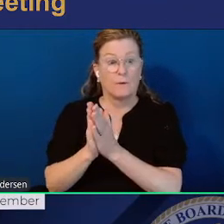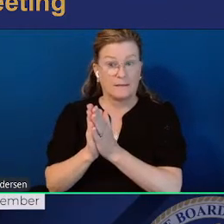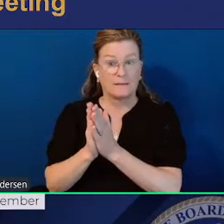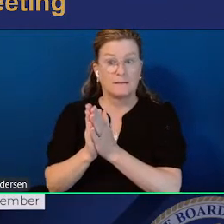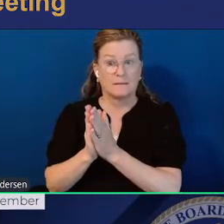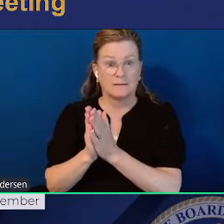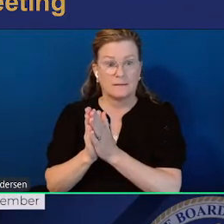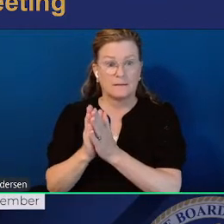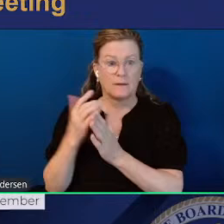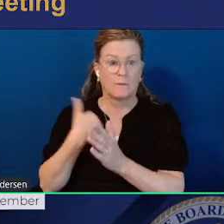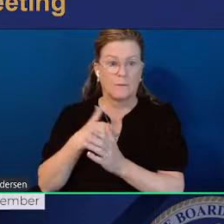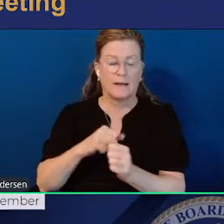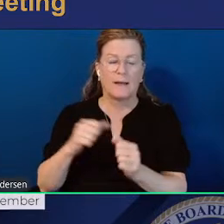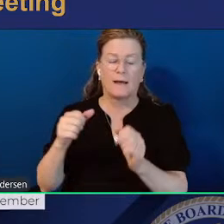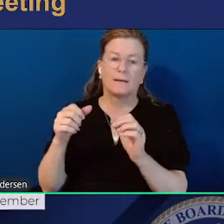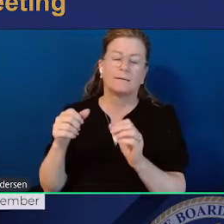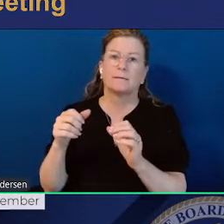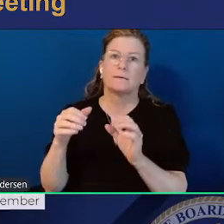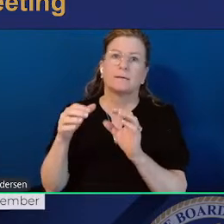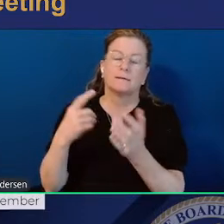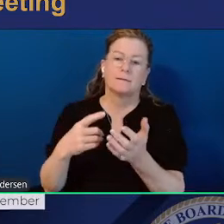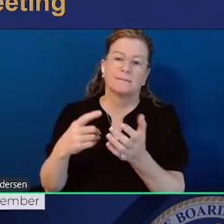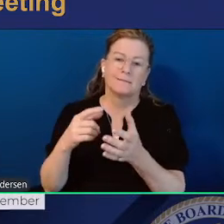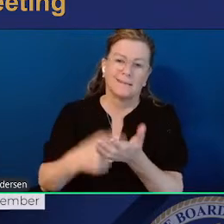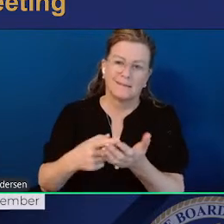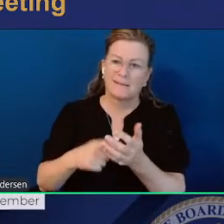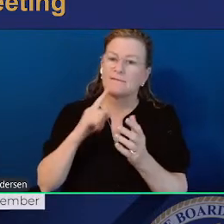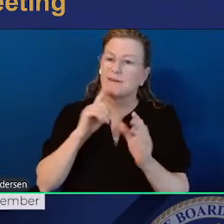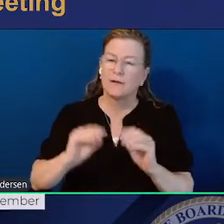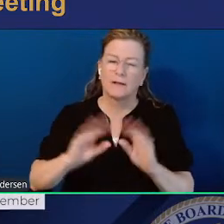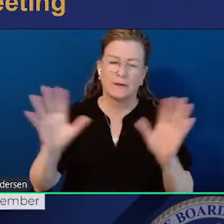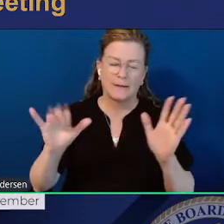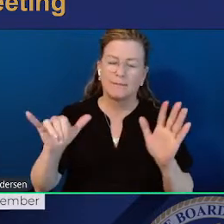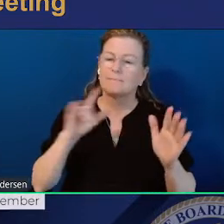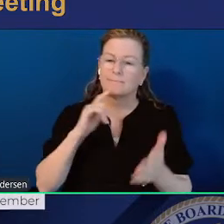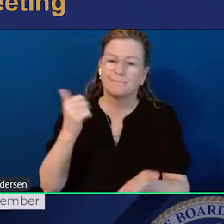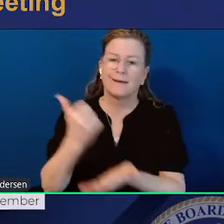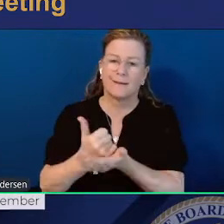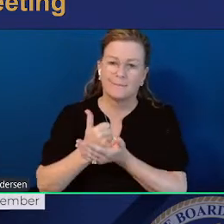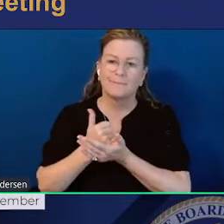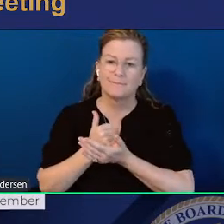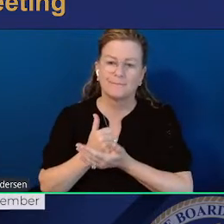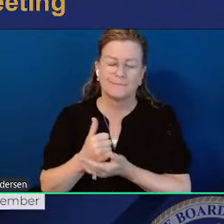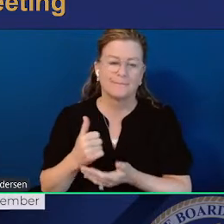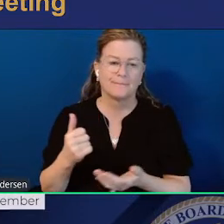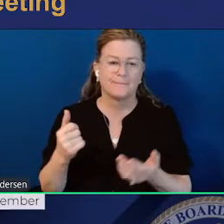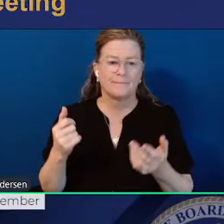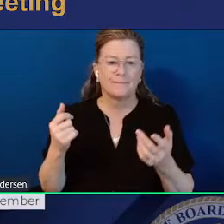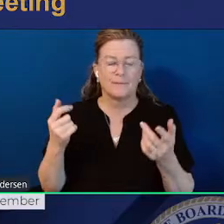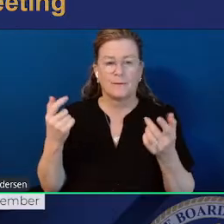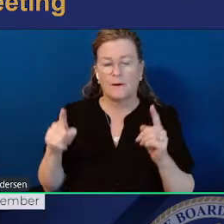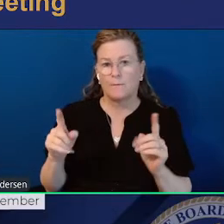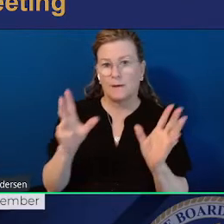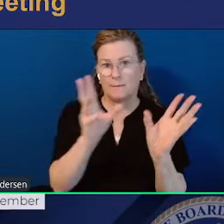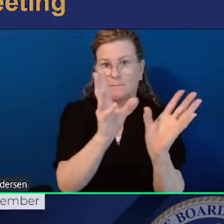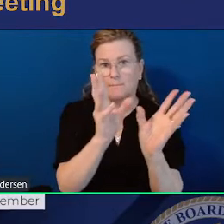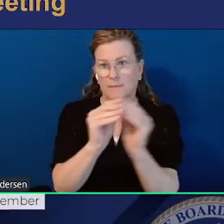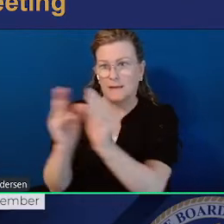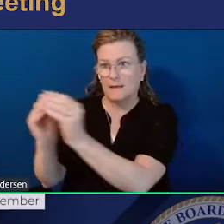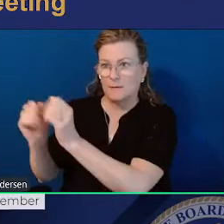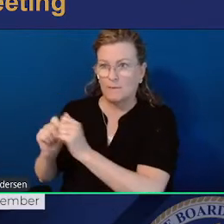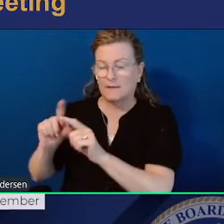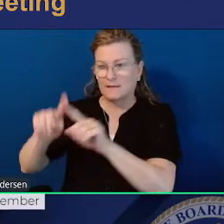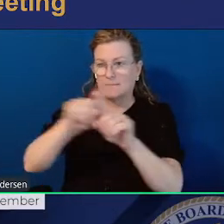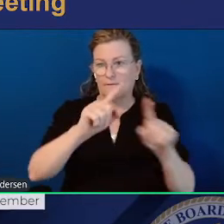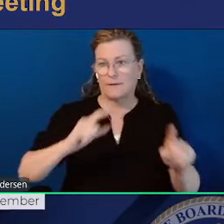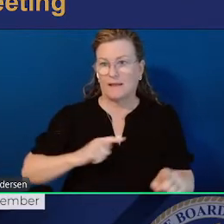requests, we can speak to it so clearly, and that is so helpful when we meet with legislators and are able to speak